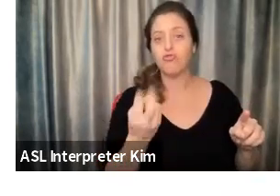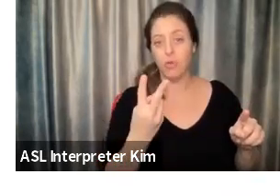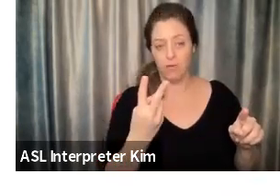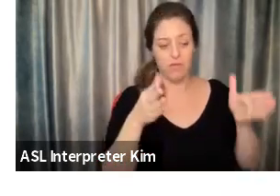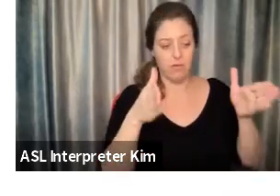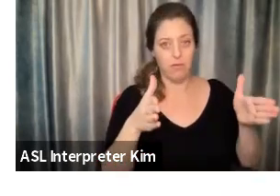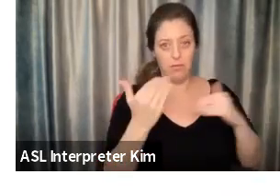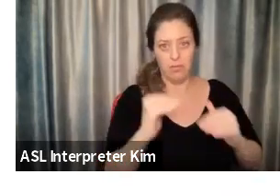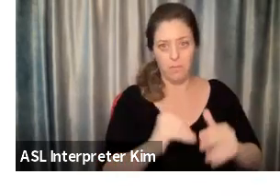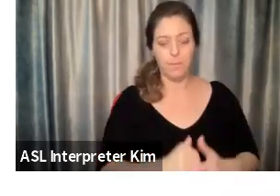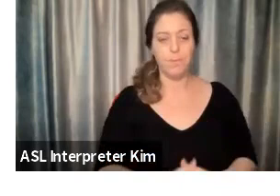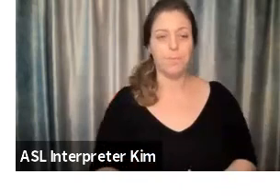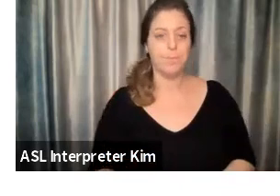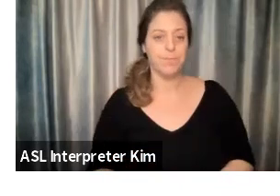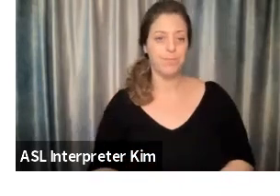Okay, and with that,